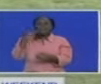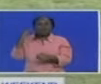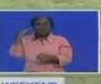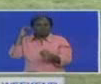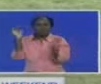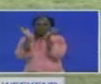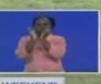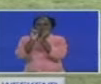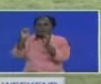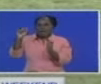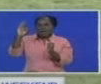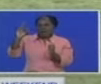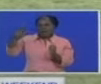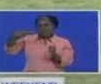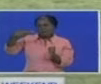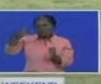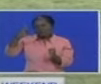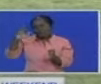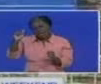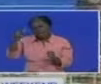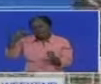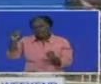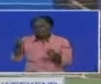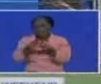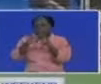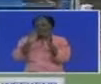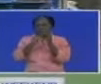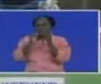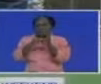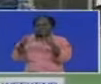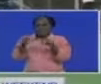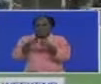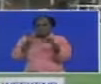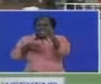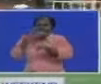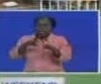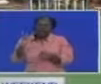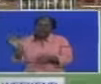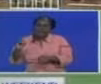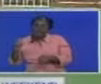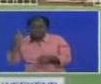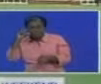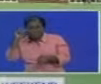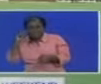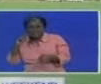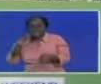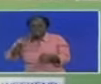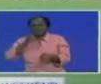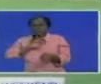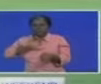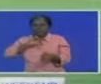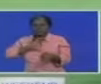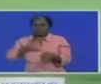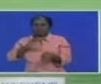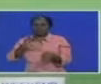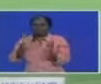of 10,000 may join other venues such as the Kenyatta Stadium in Machakos, Nyayo National Stadium in Nairobi and Mombasa Municipal Stadium. The Ocean Boys